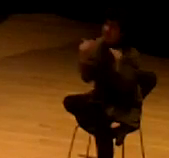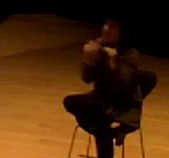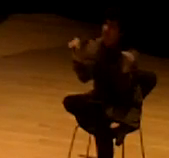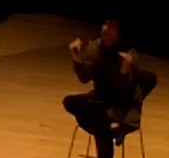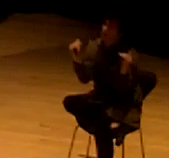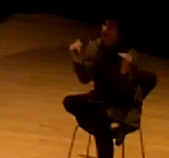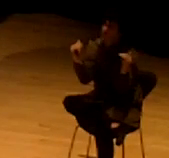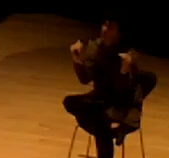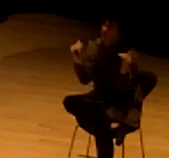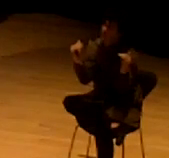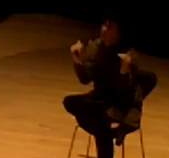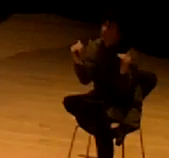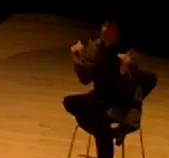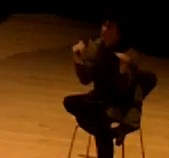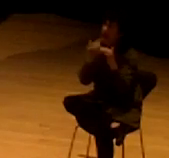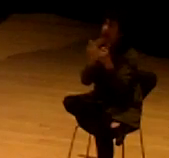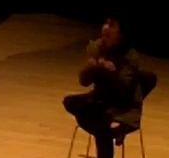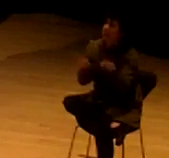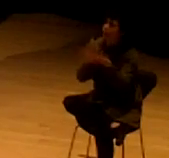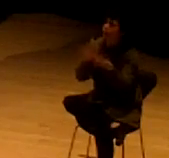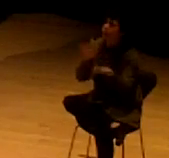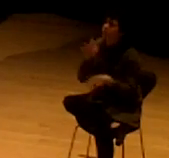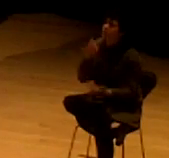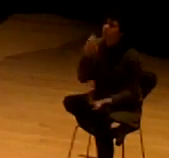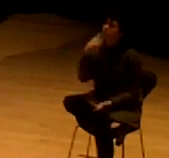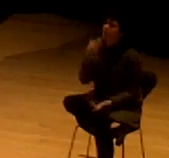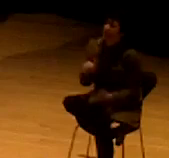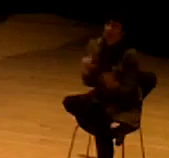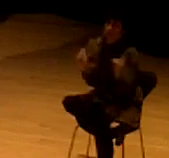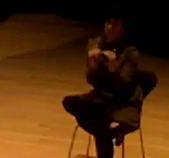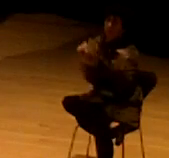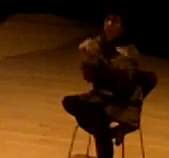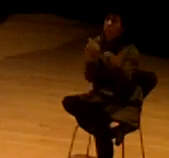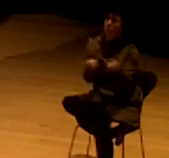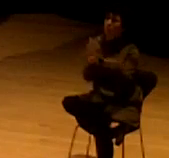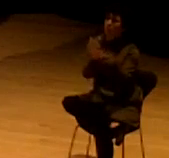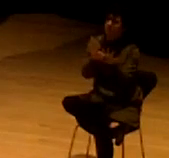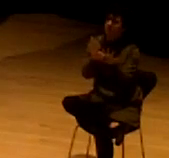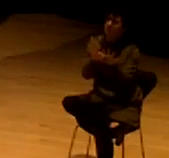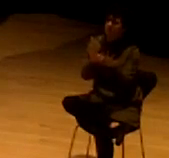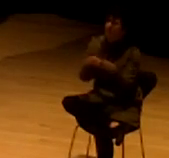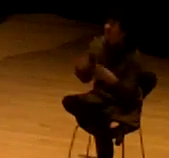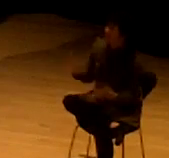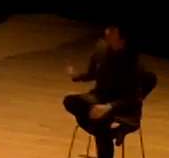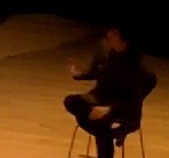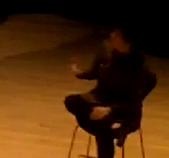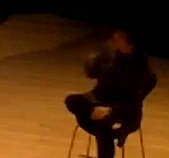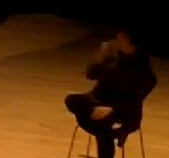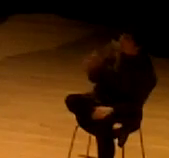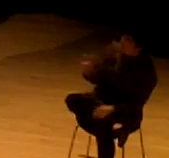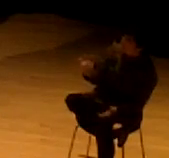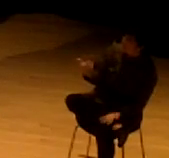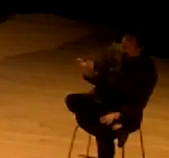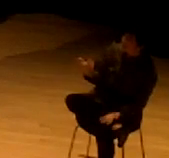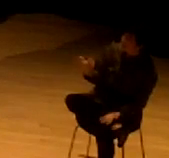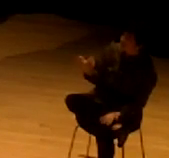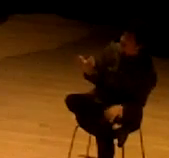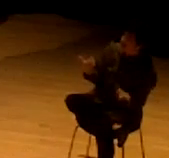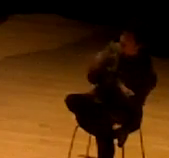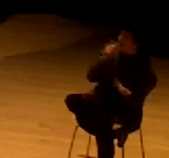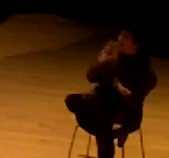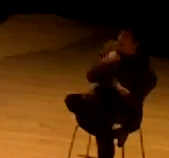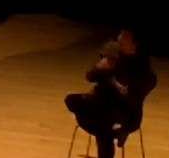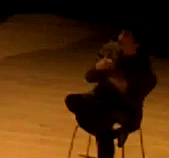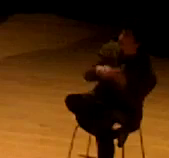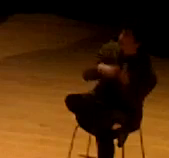In what sense? I mean, you always want to find a collaborator that you can communicate well with and work well with and